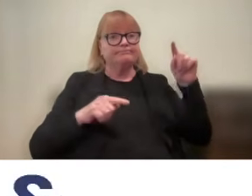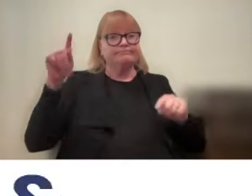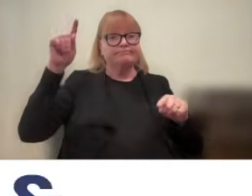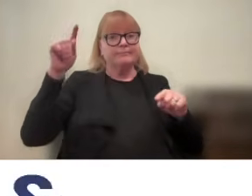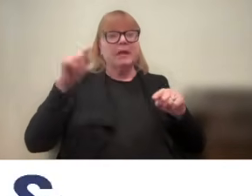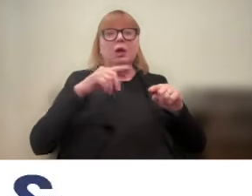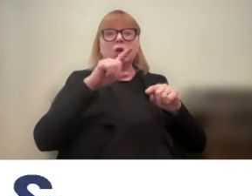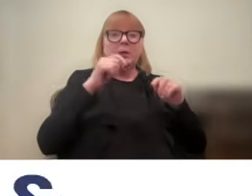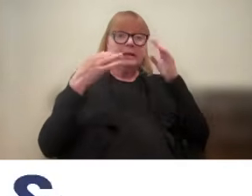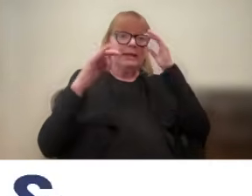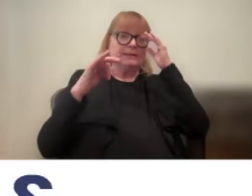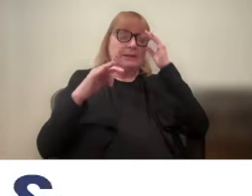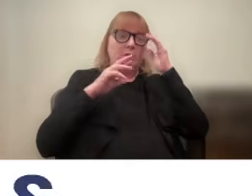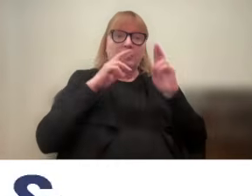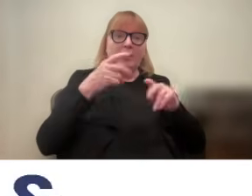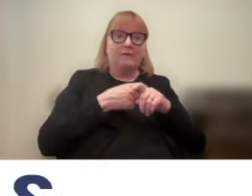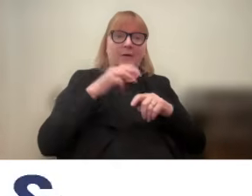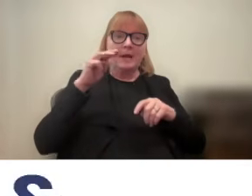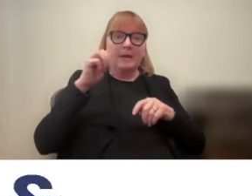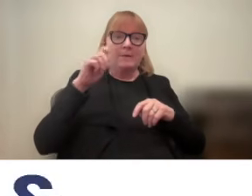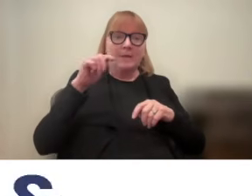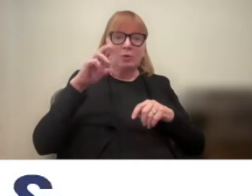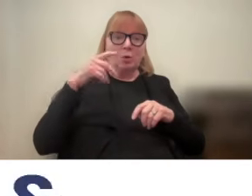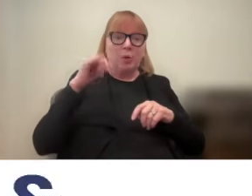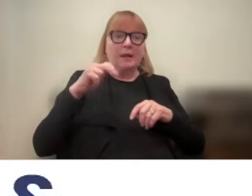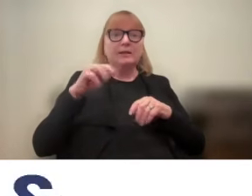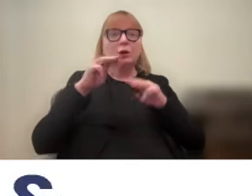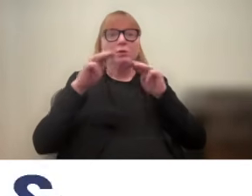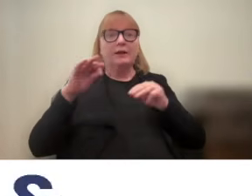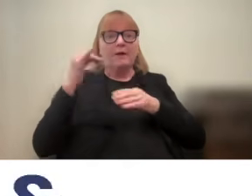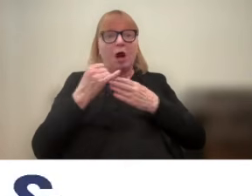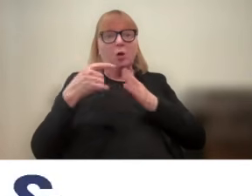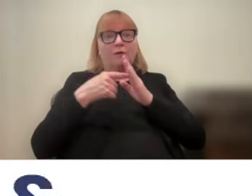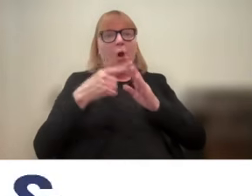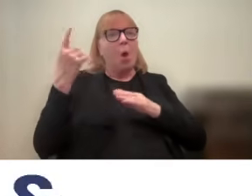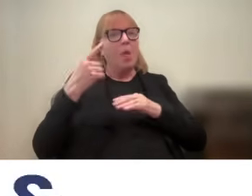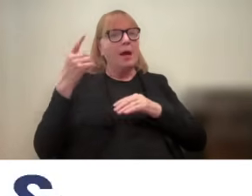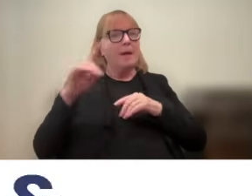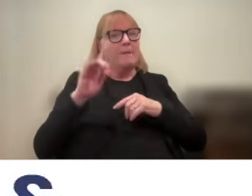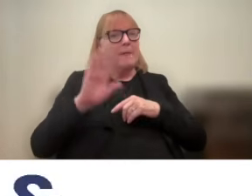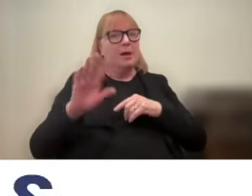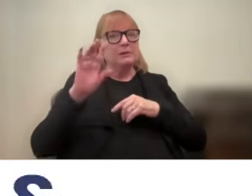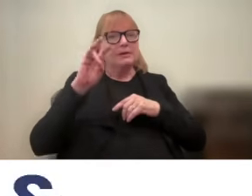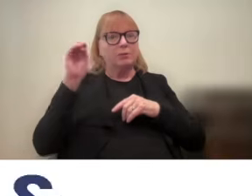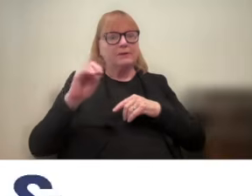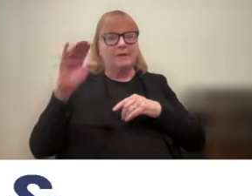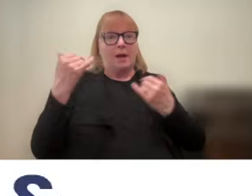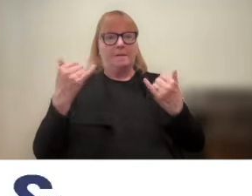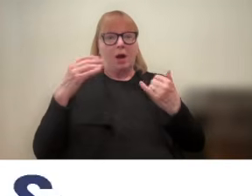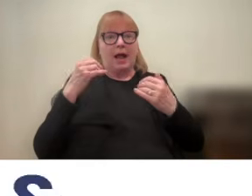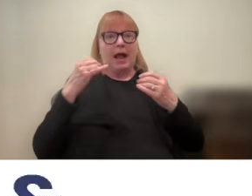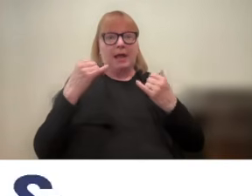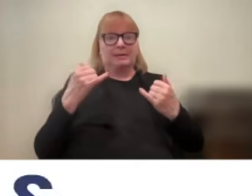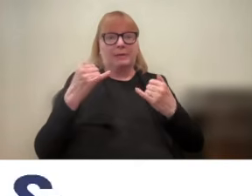in 2019, there was a report from the Metropolitan Museum of Art that revealed only about 7% of their modern and